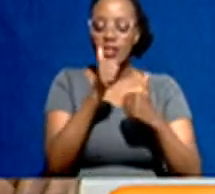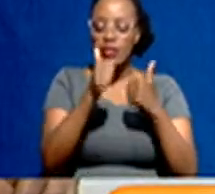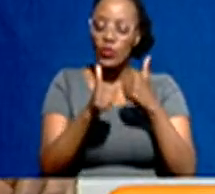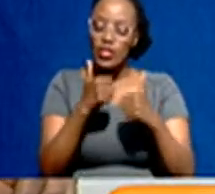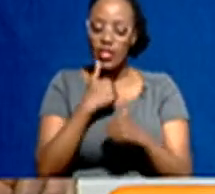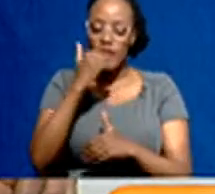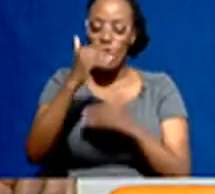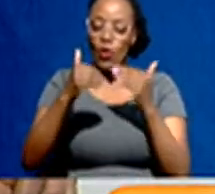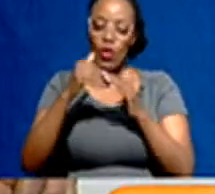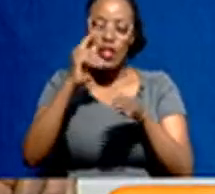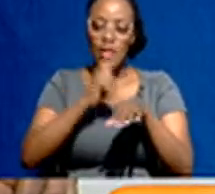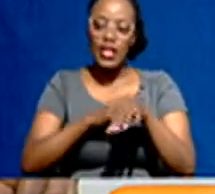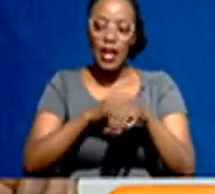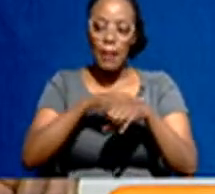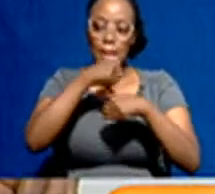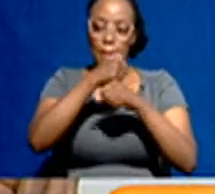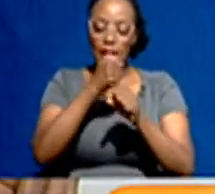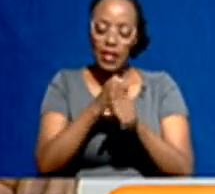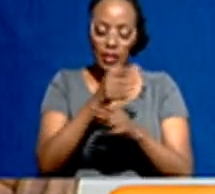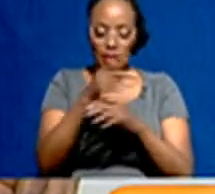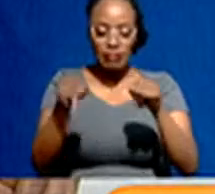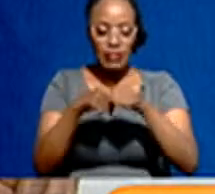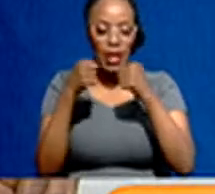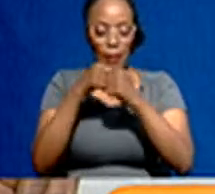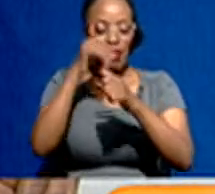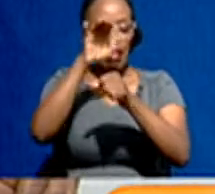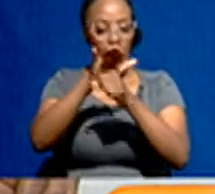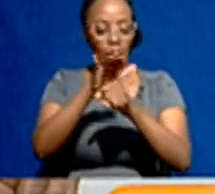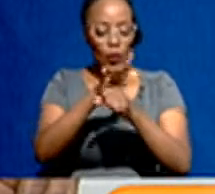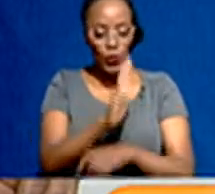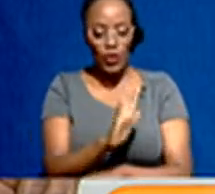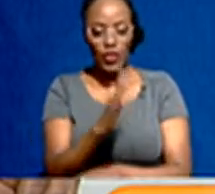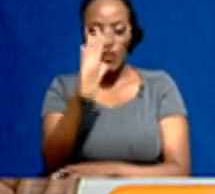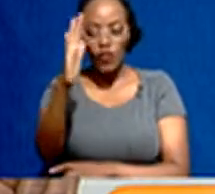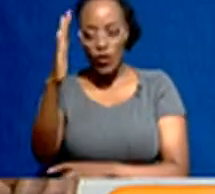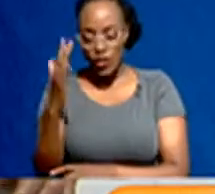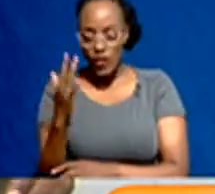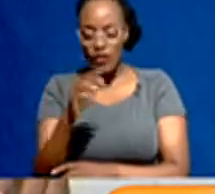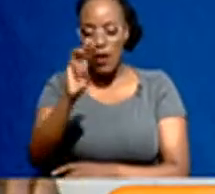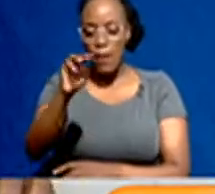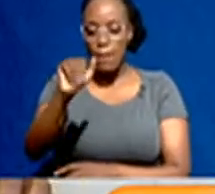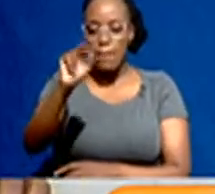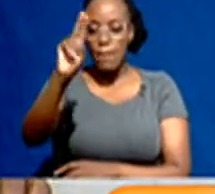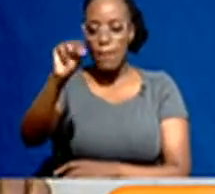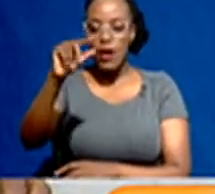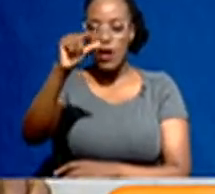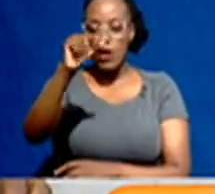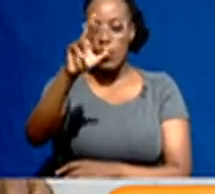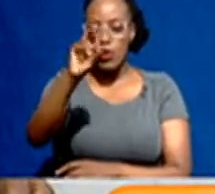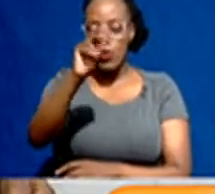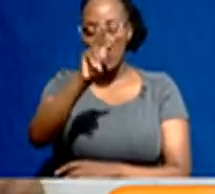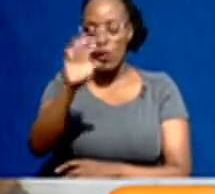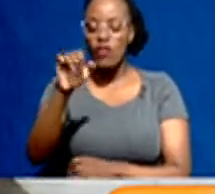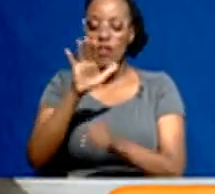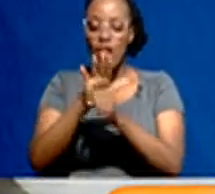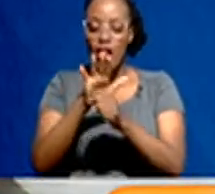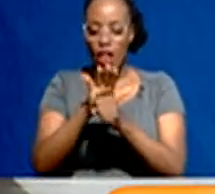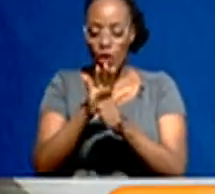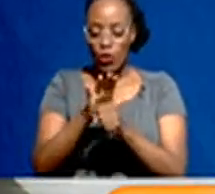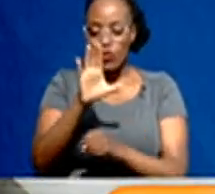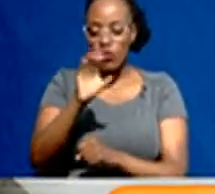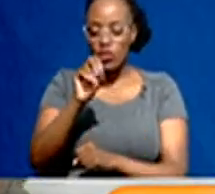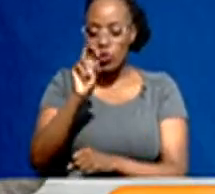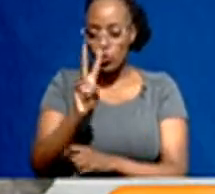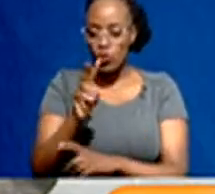over time caused considerable damage to the forests. Well, since mangroves absorb the largest quantities of carbon from